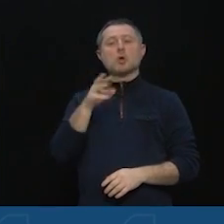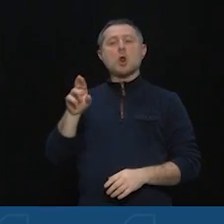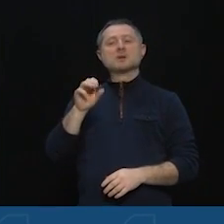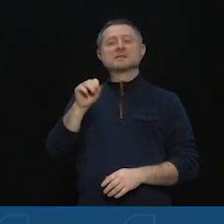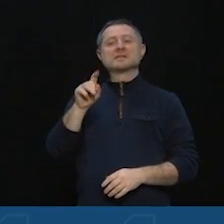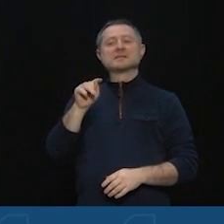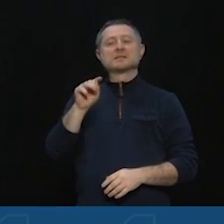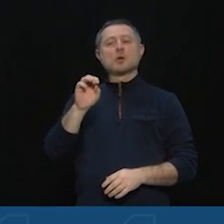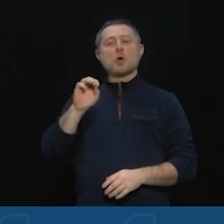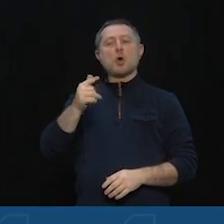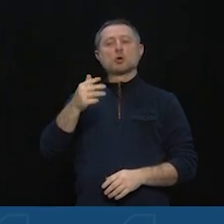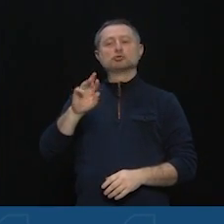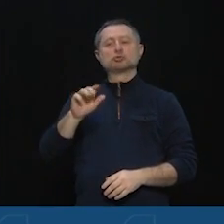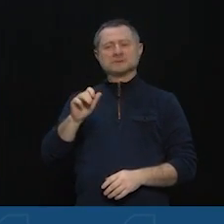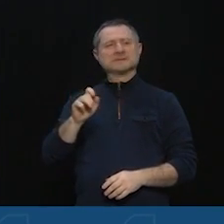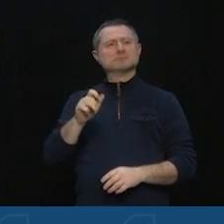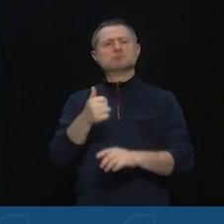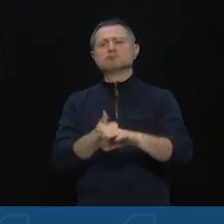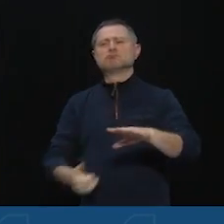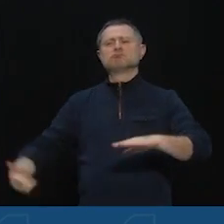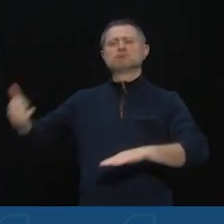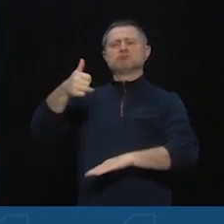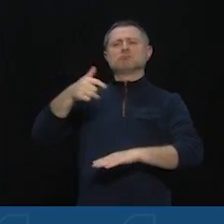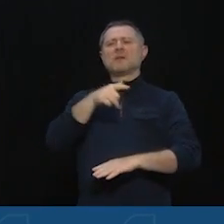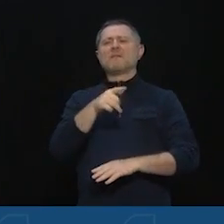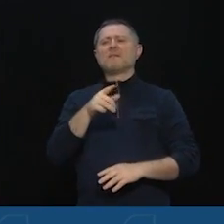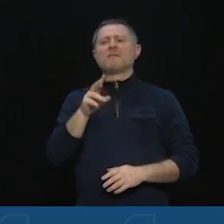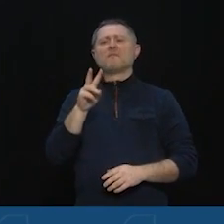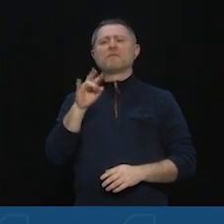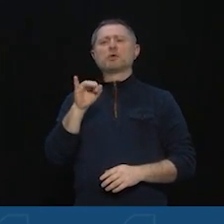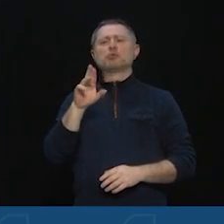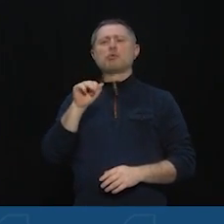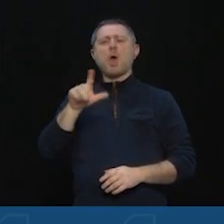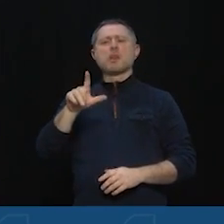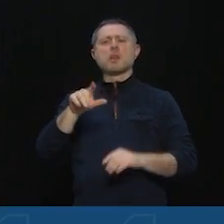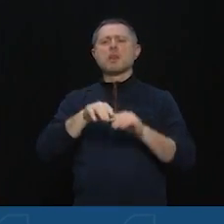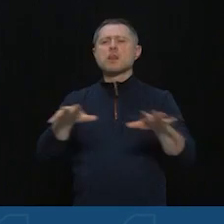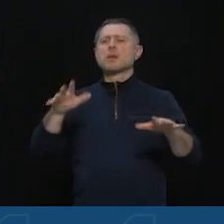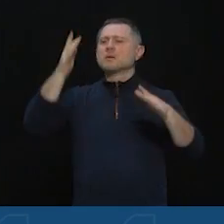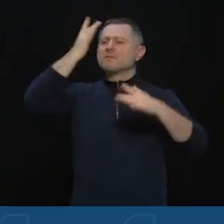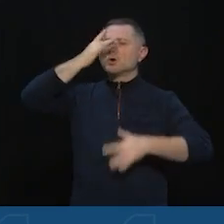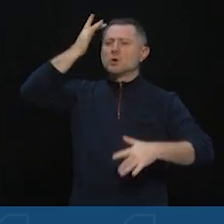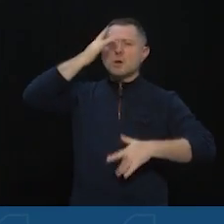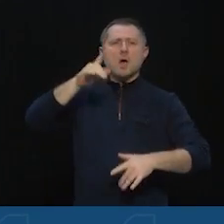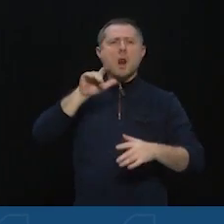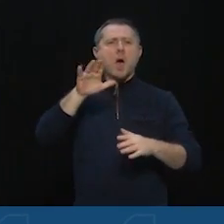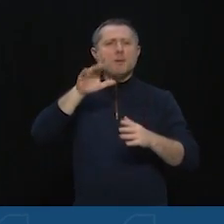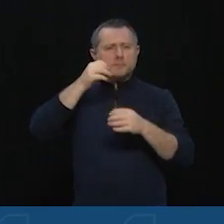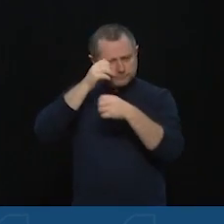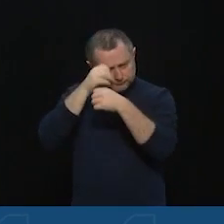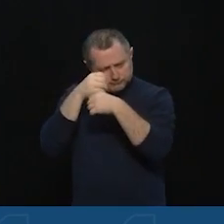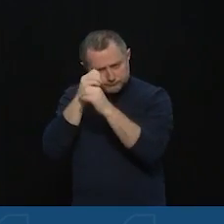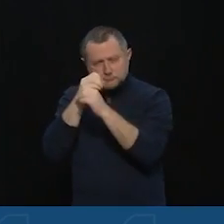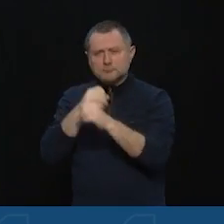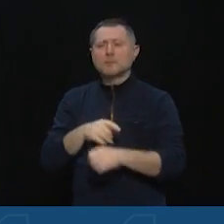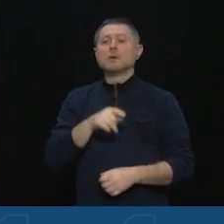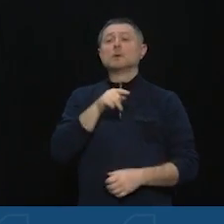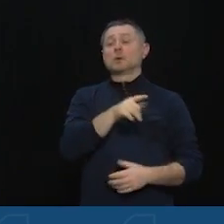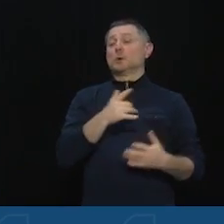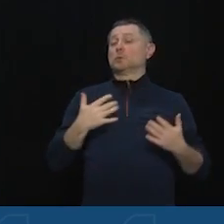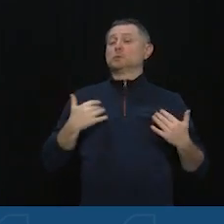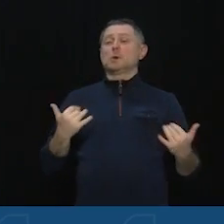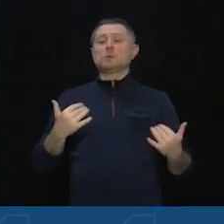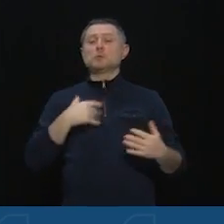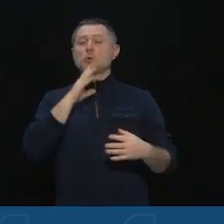Laboratory Viral Diseases here at the Wadsworth Center. And I wanted to just take a few moments today to talk about where we